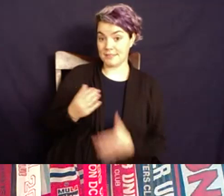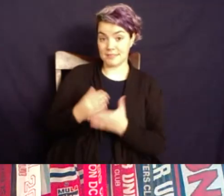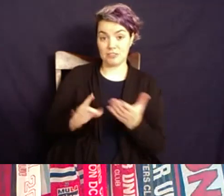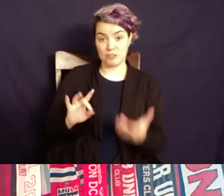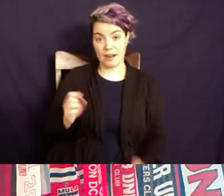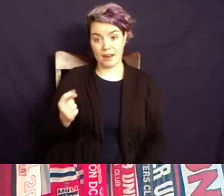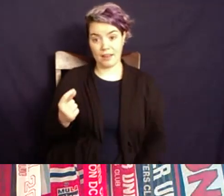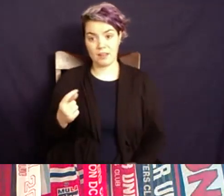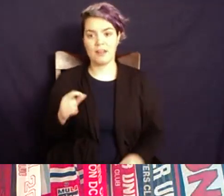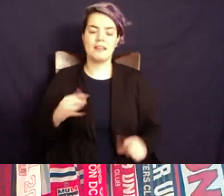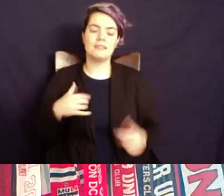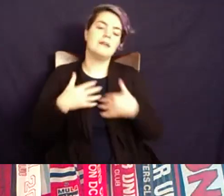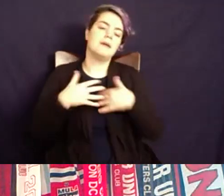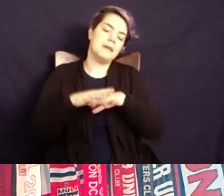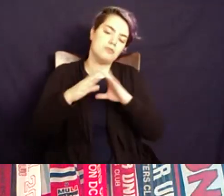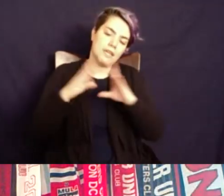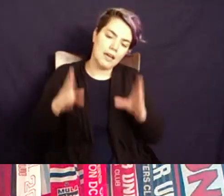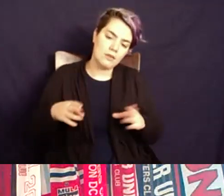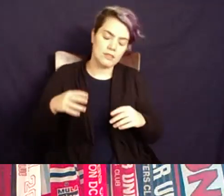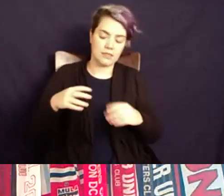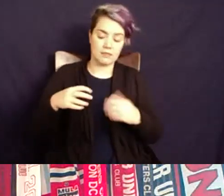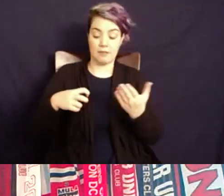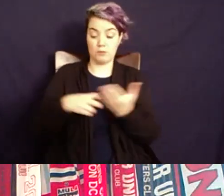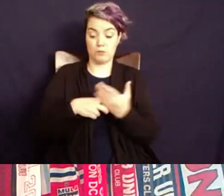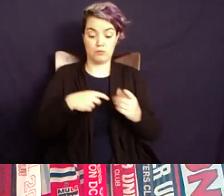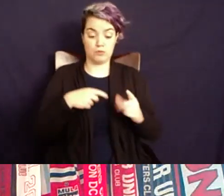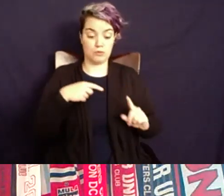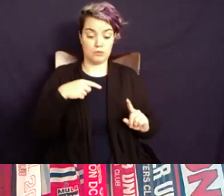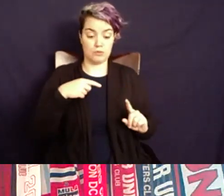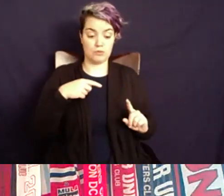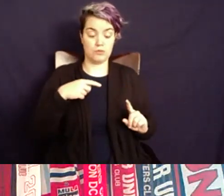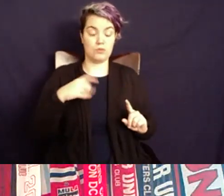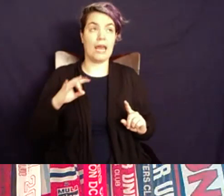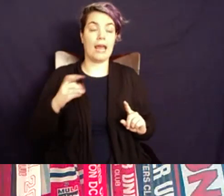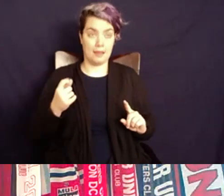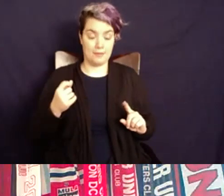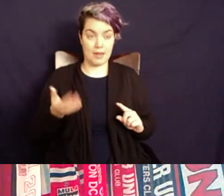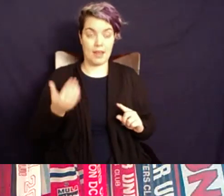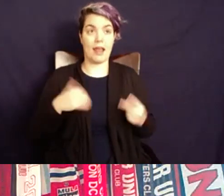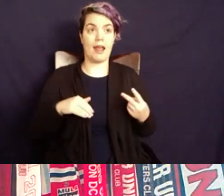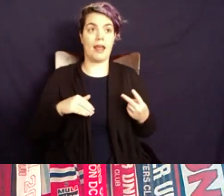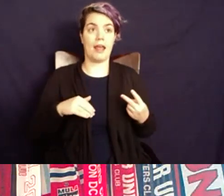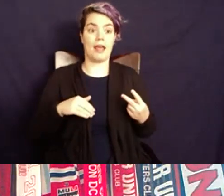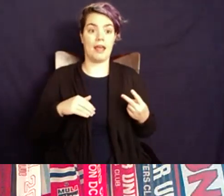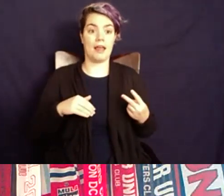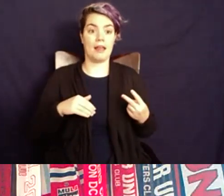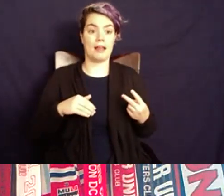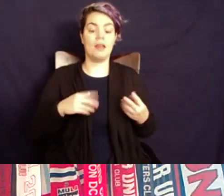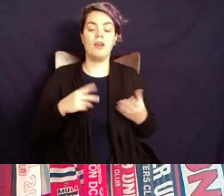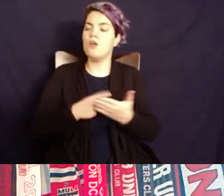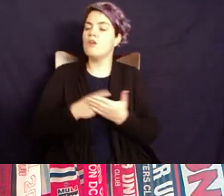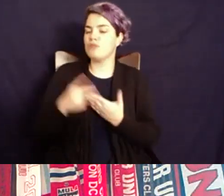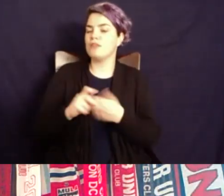mainstream housing vouchers are 811, and these project-based units